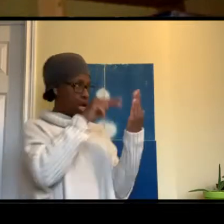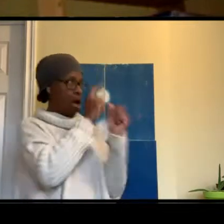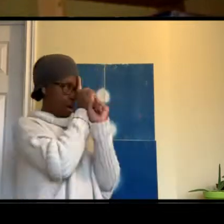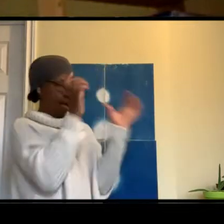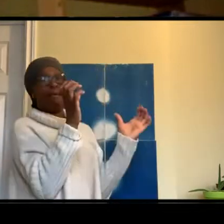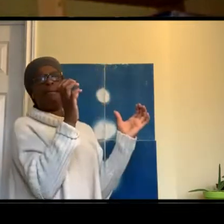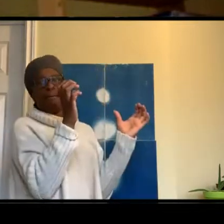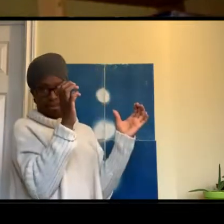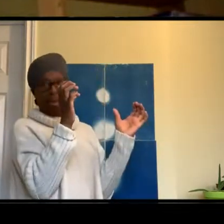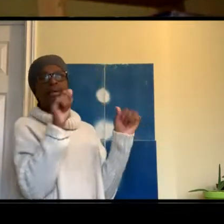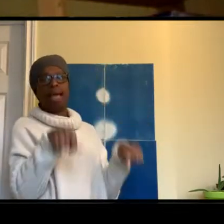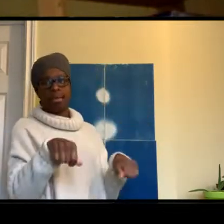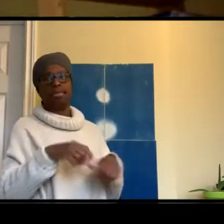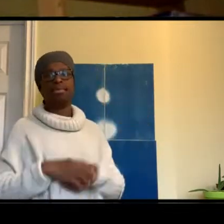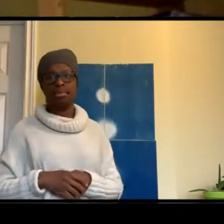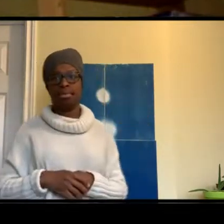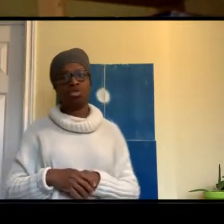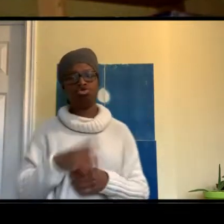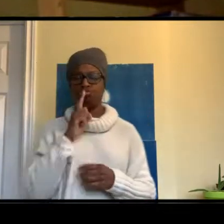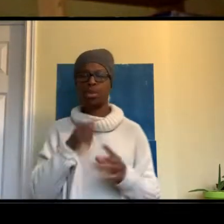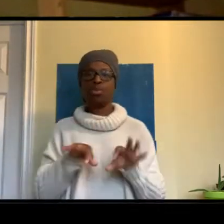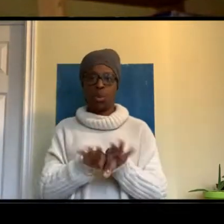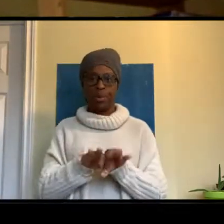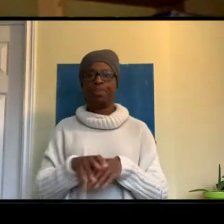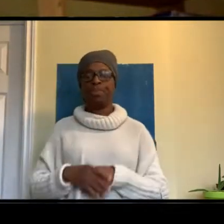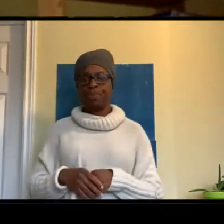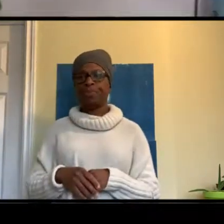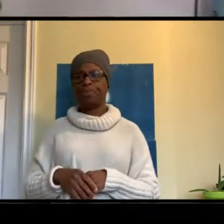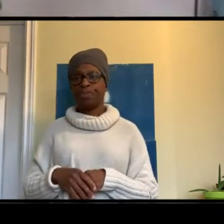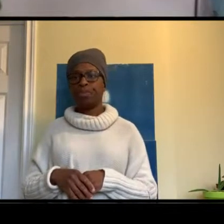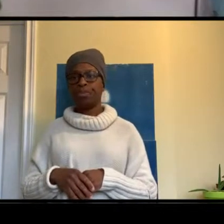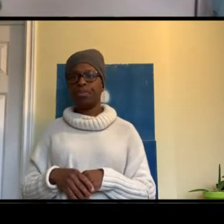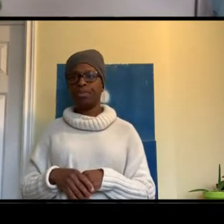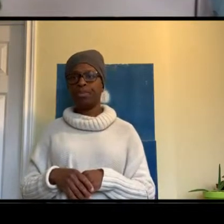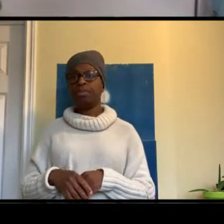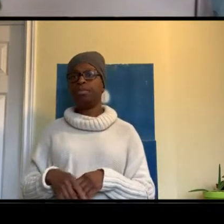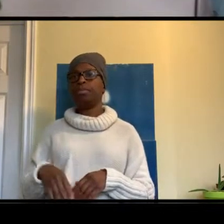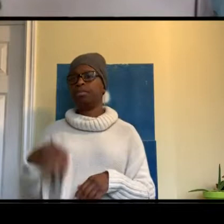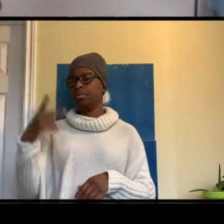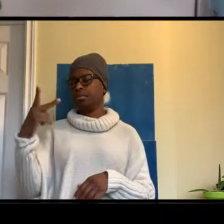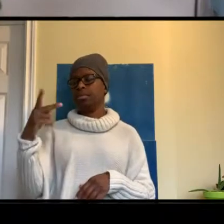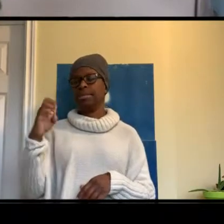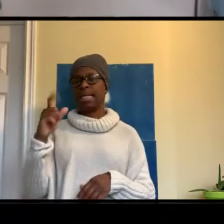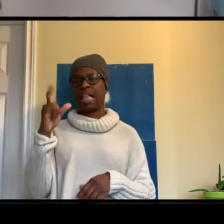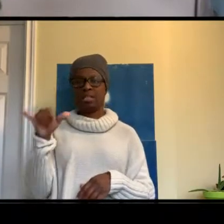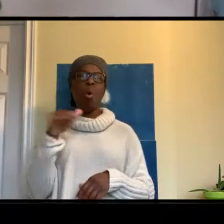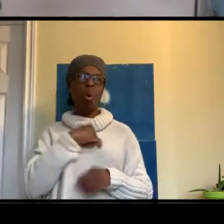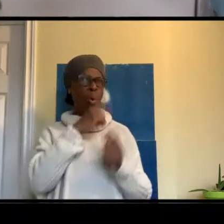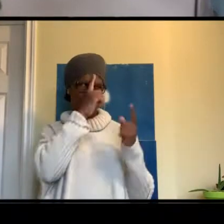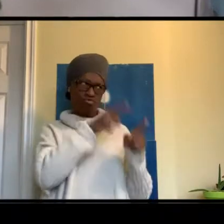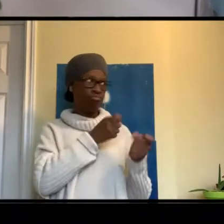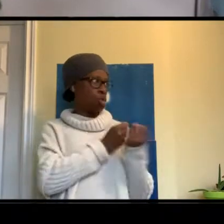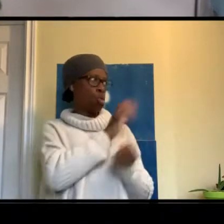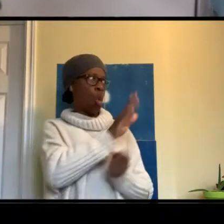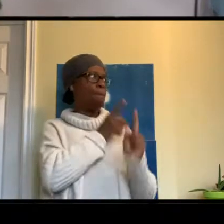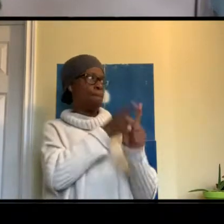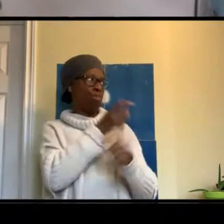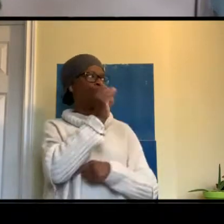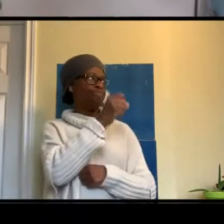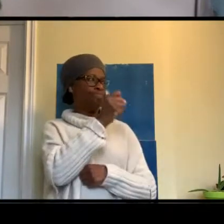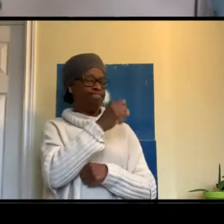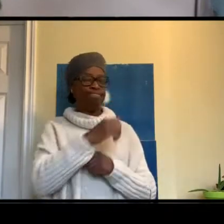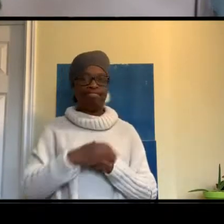your application can be really important. Yeah, and just I know for me, writing is a struggle,